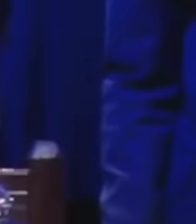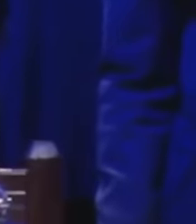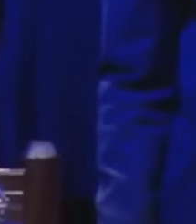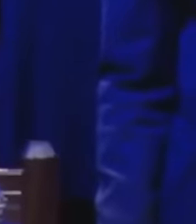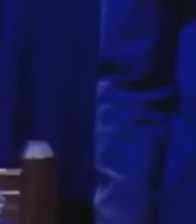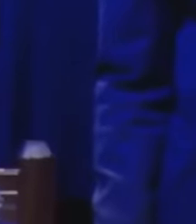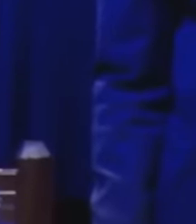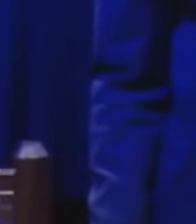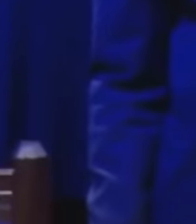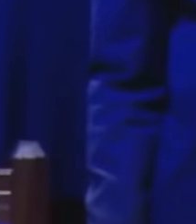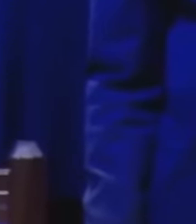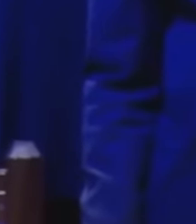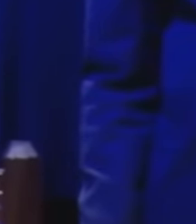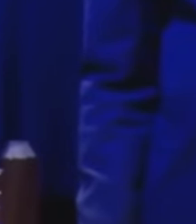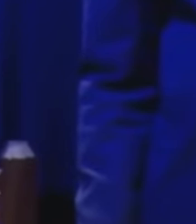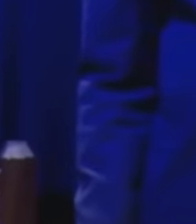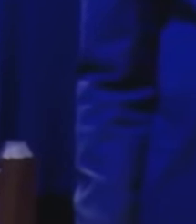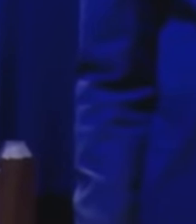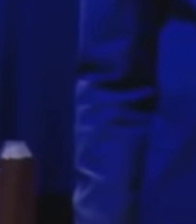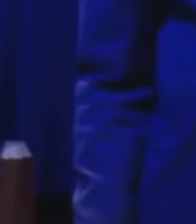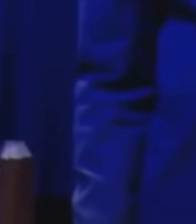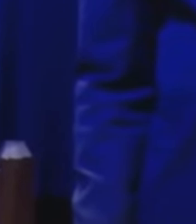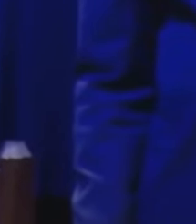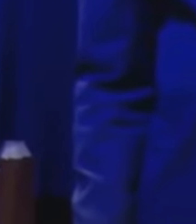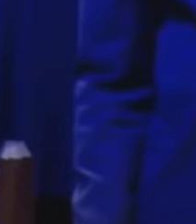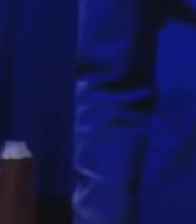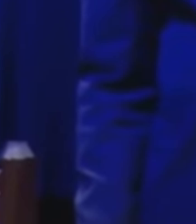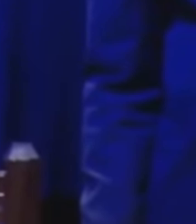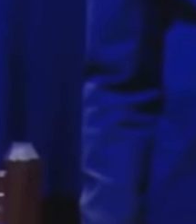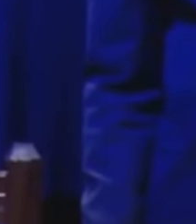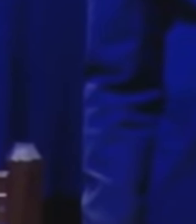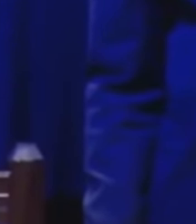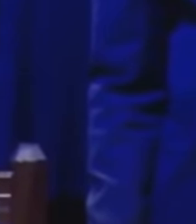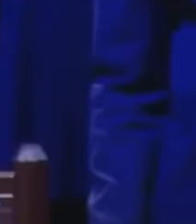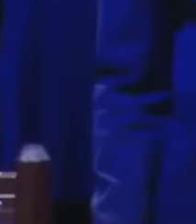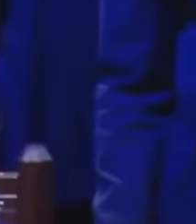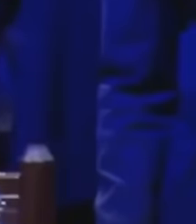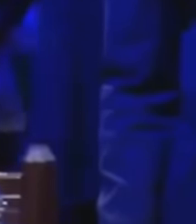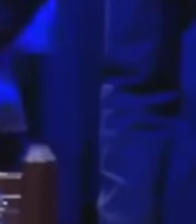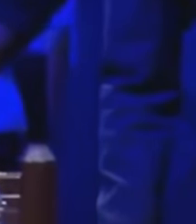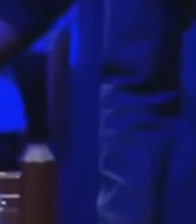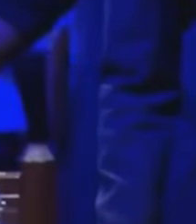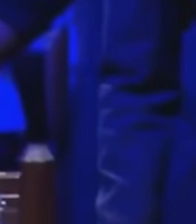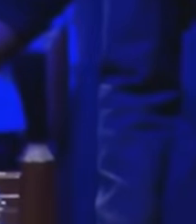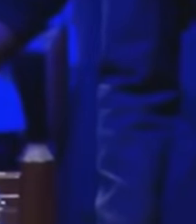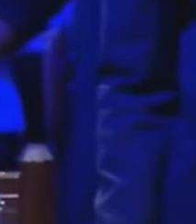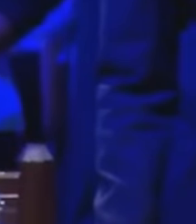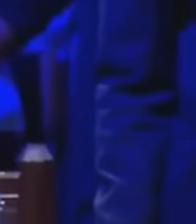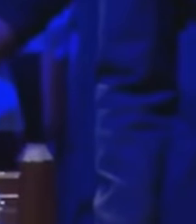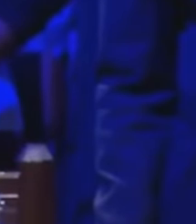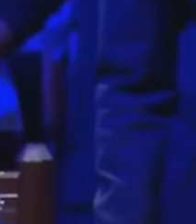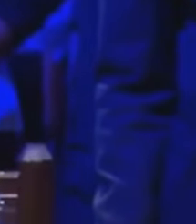become exposed in another season, and I don't have the maturation to handle it. Who am I talking to?